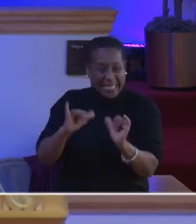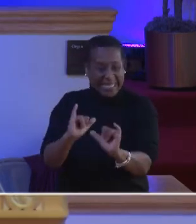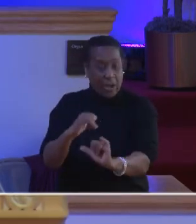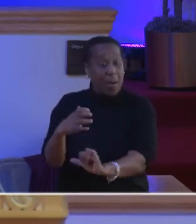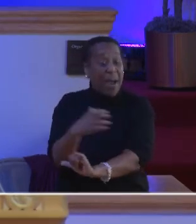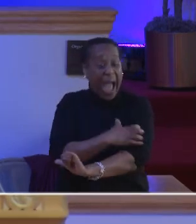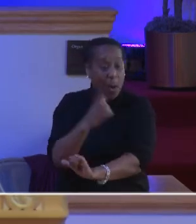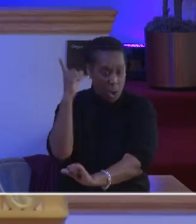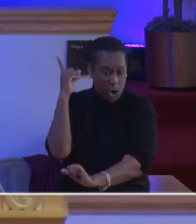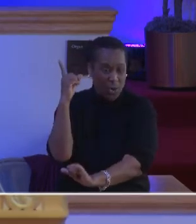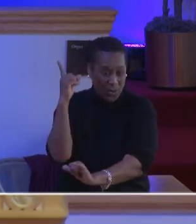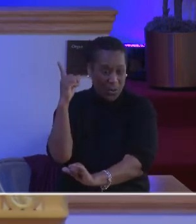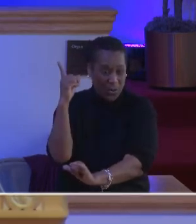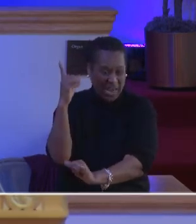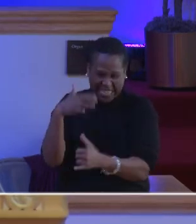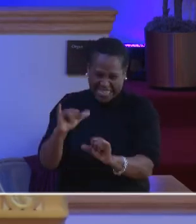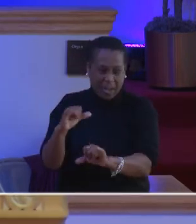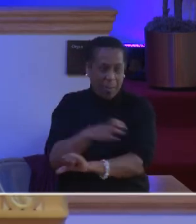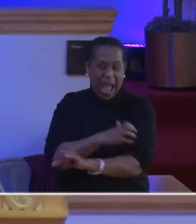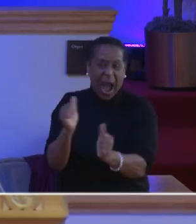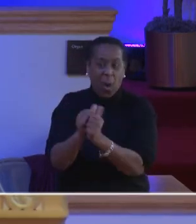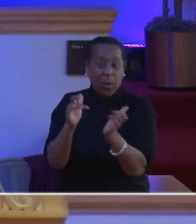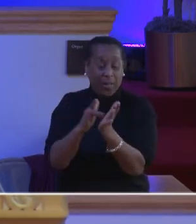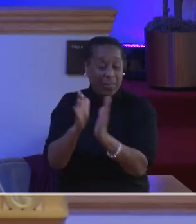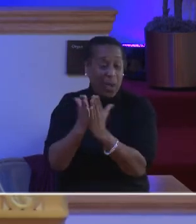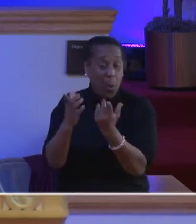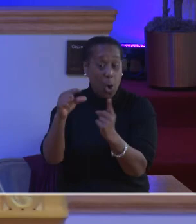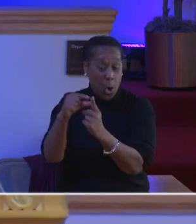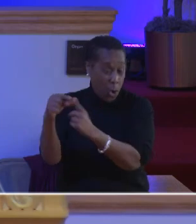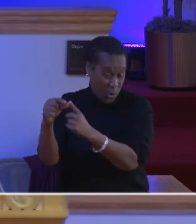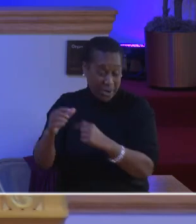power in this word.